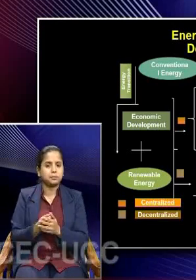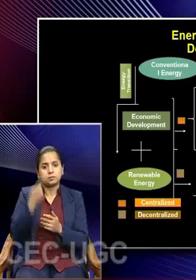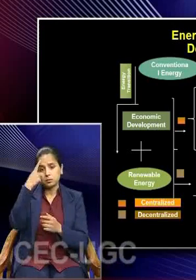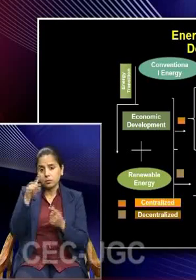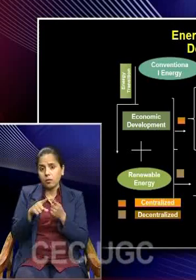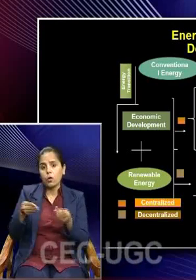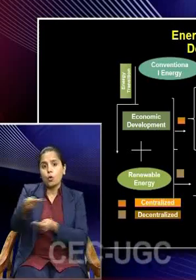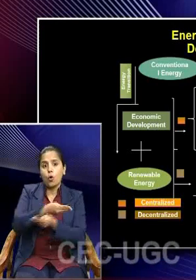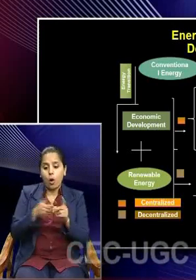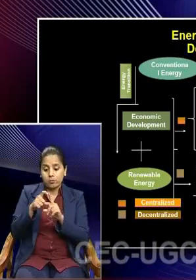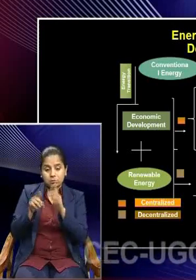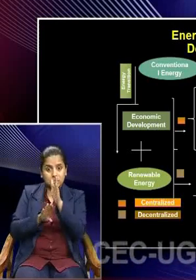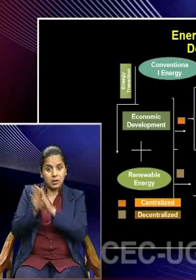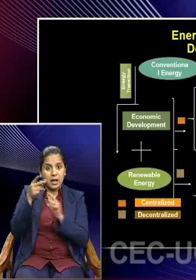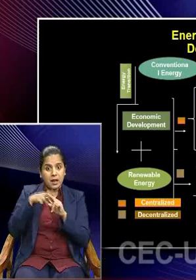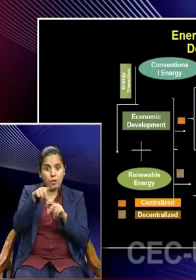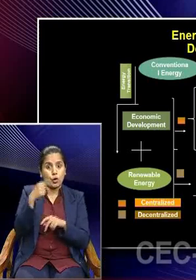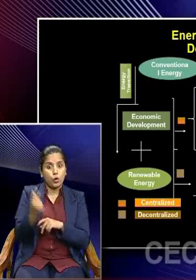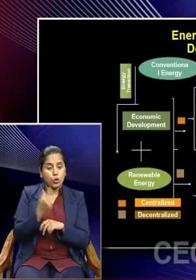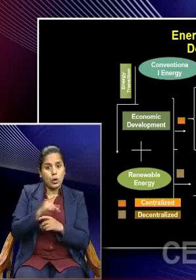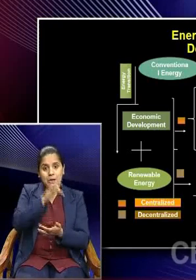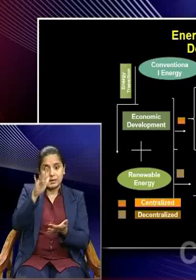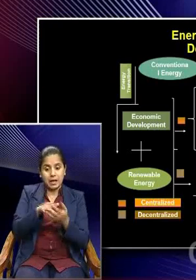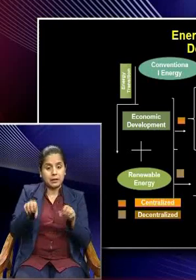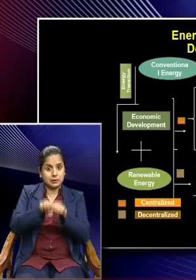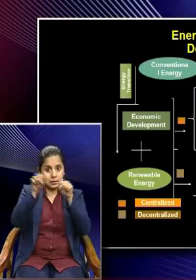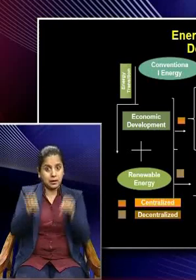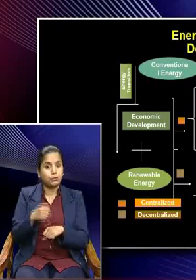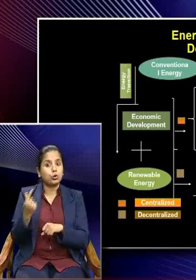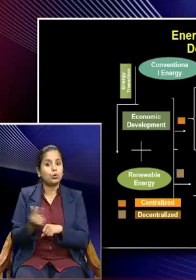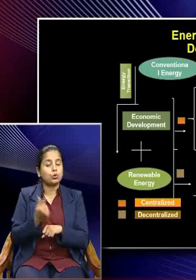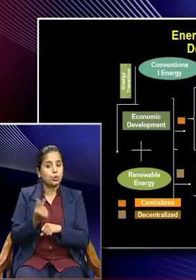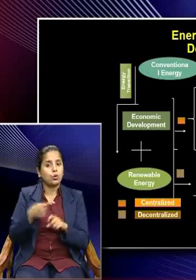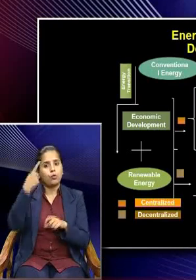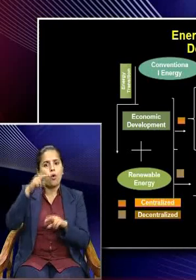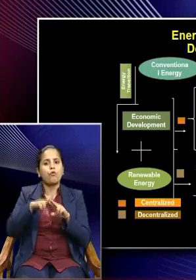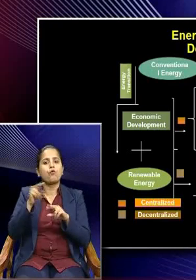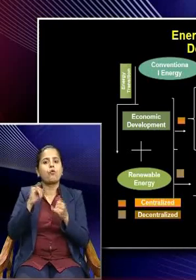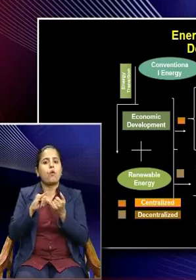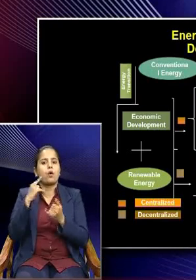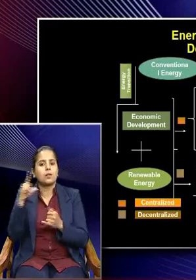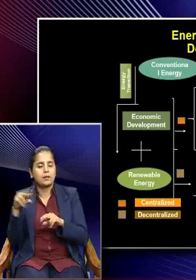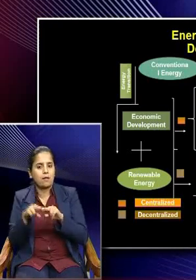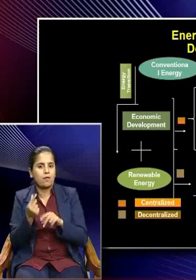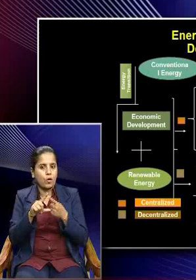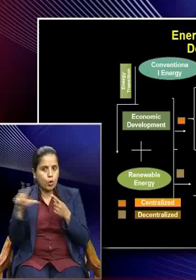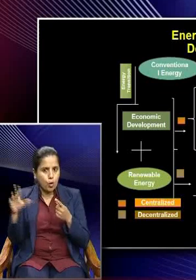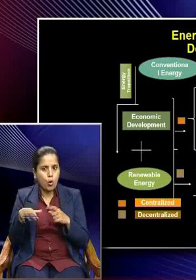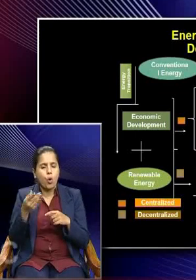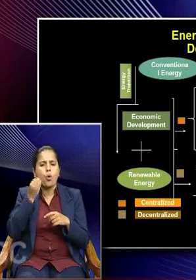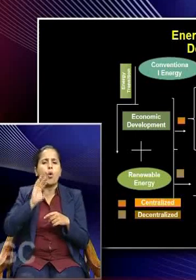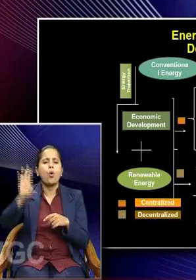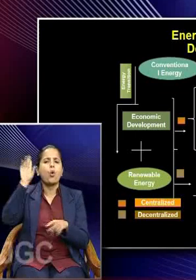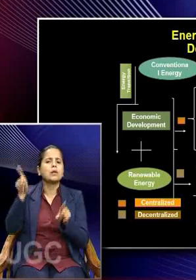economic development, if we use the centralized system which is based on fossil fuels and a conventional type